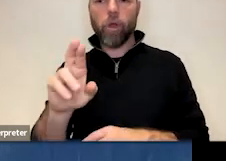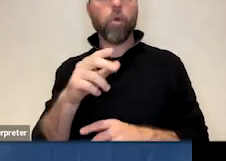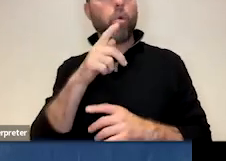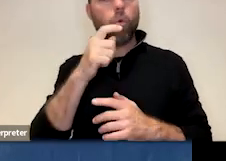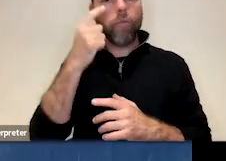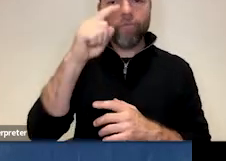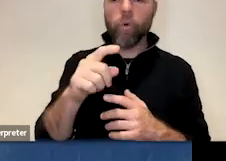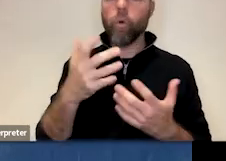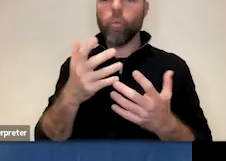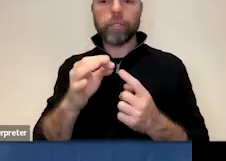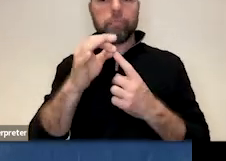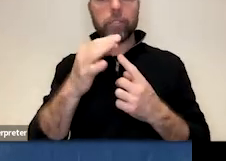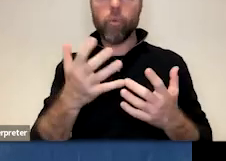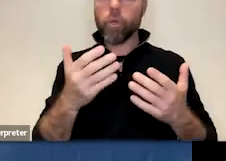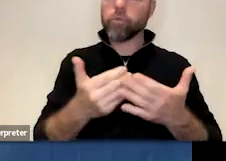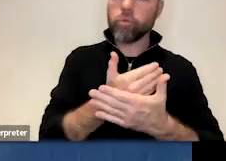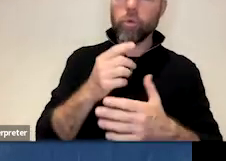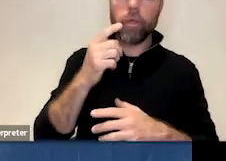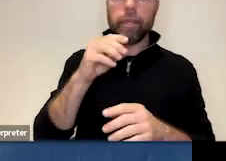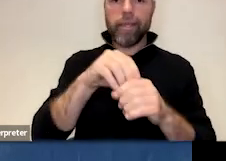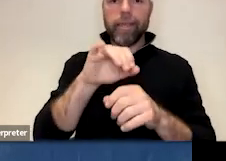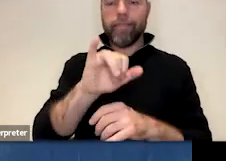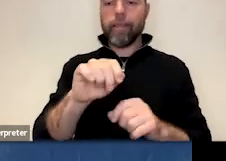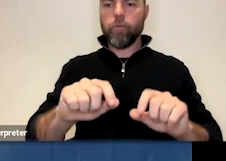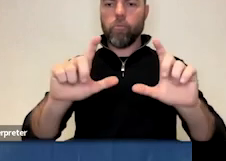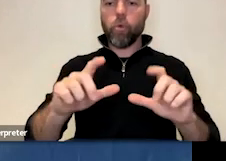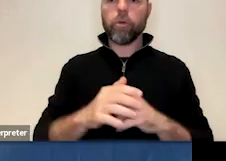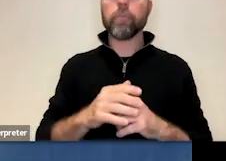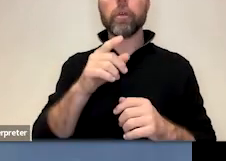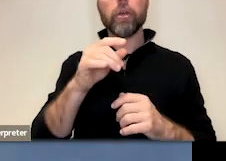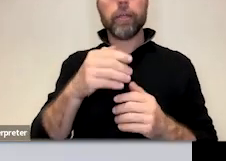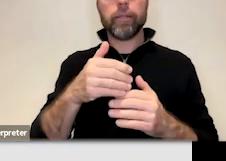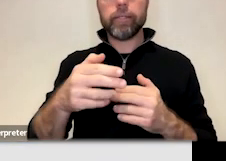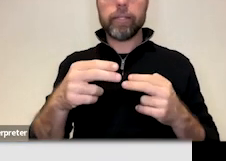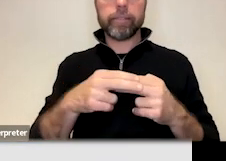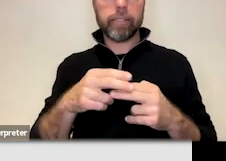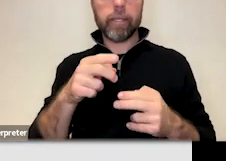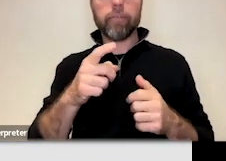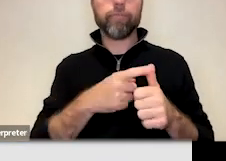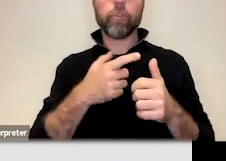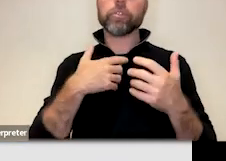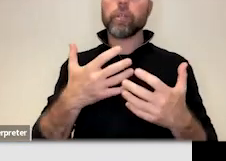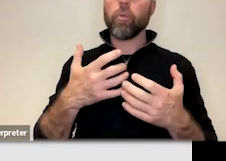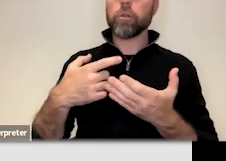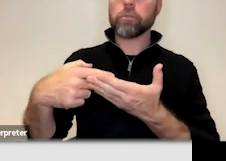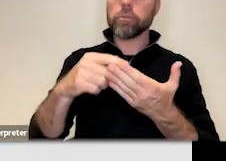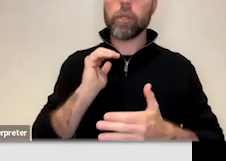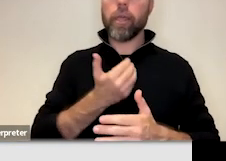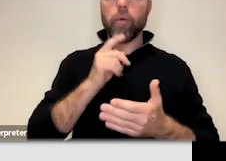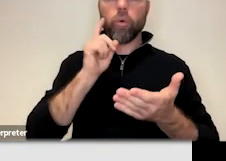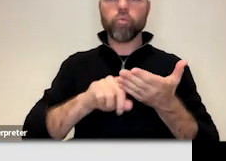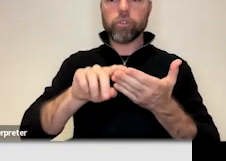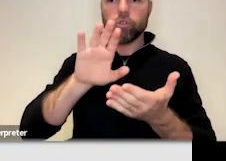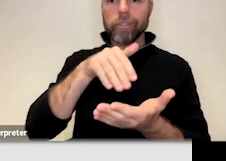What's unique about it? And what's new in the ClimR portal? So if you go to the next slide, I'd like to first start by talking about our research center